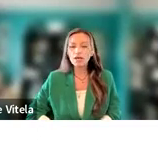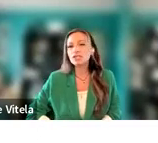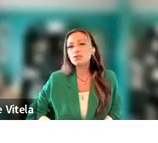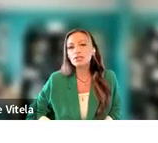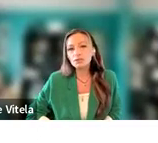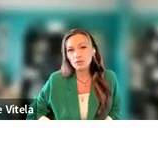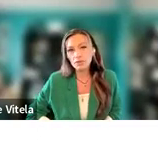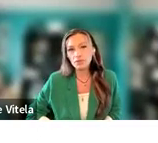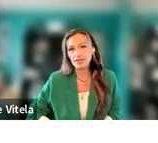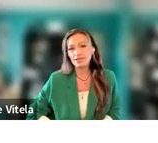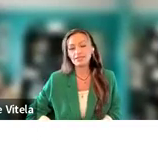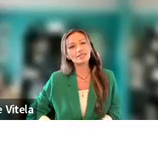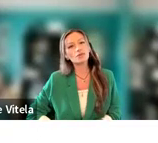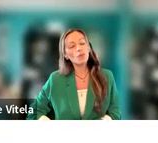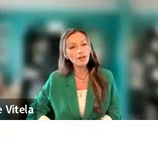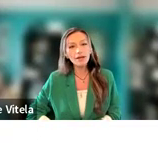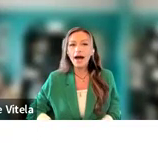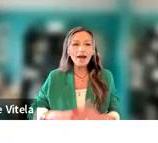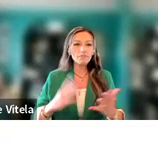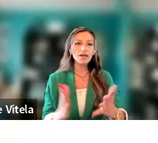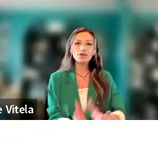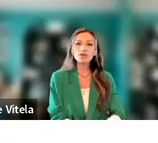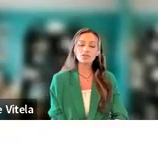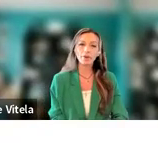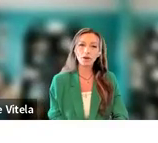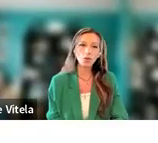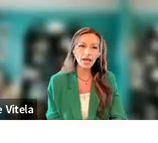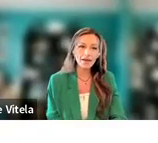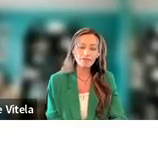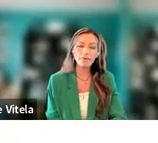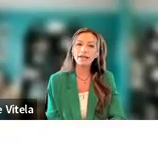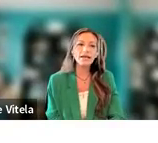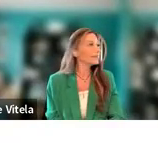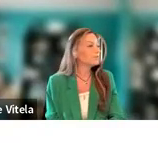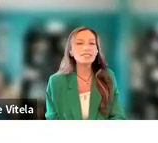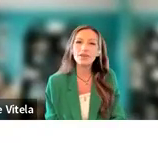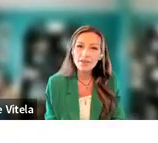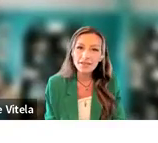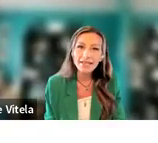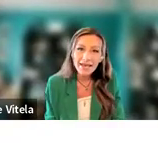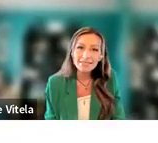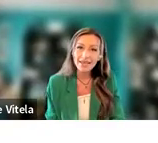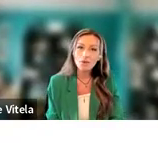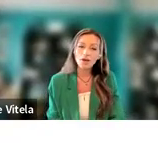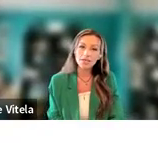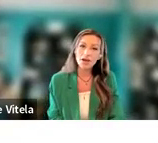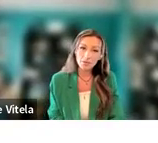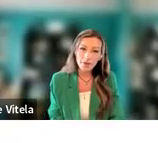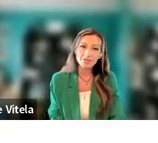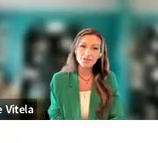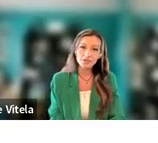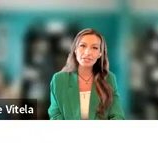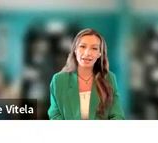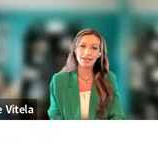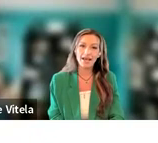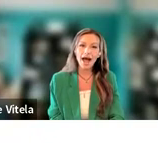world? What could you contribute to this? And I said, well, I've been a nurse my whole life, but let me tell you, the last thing I want to talk about